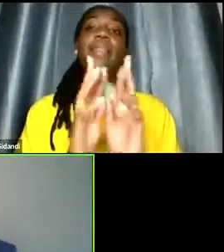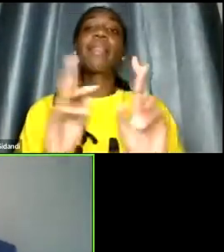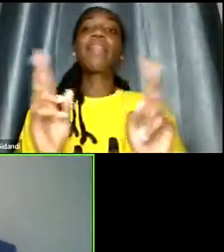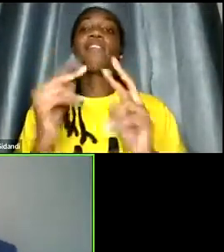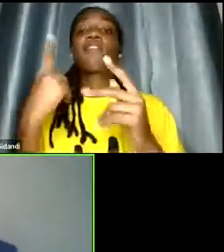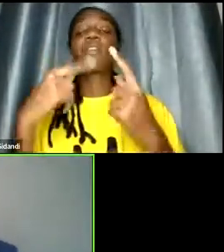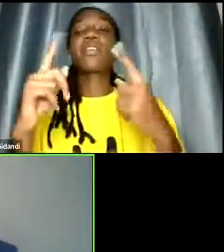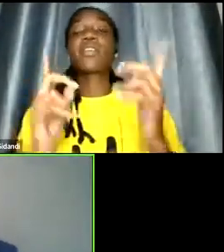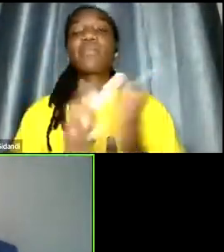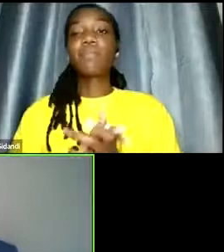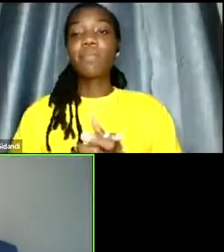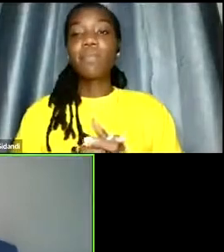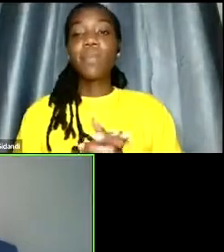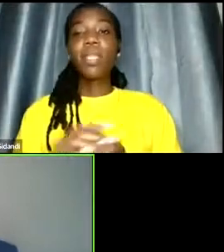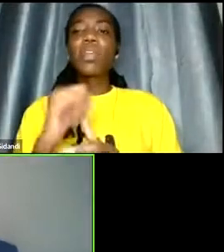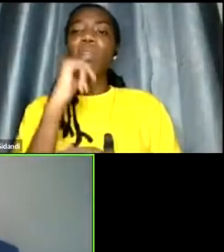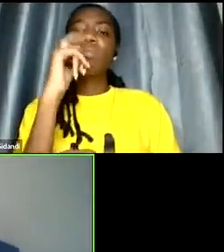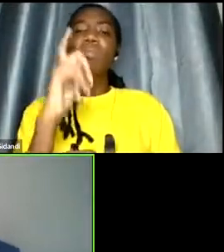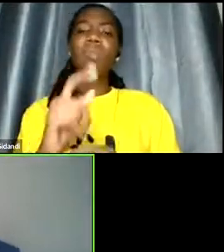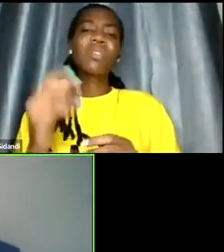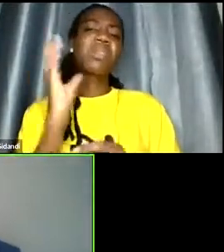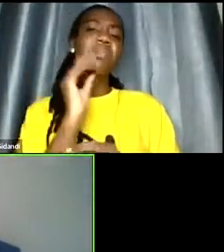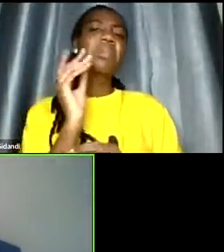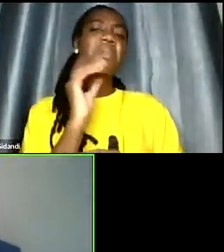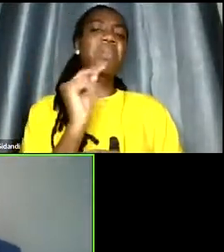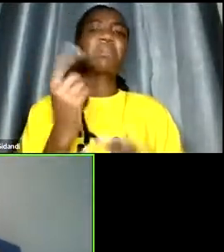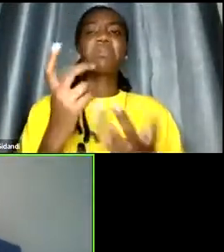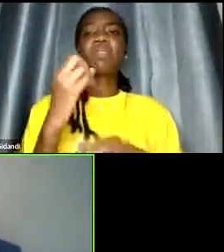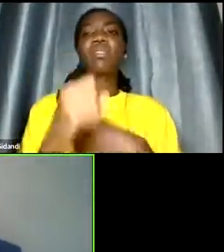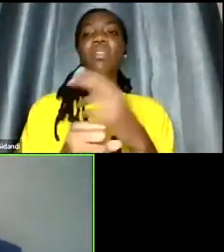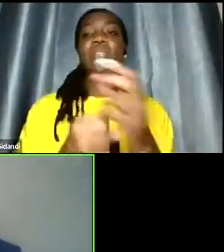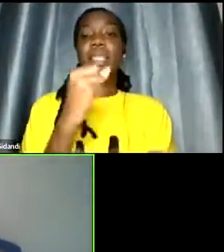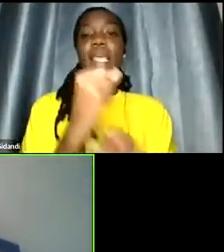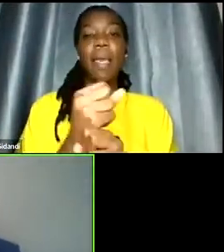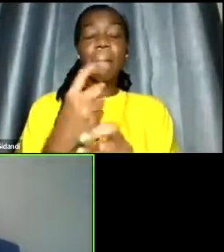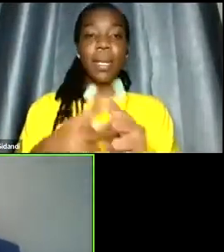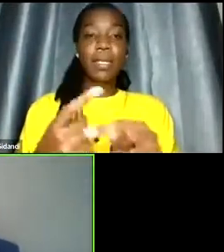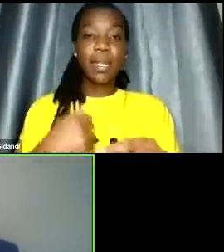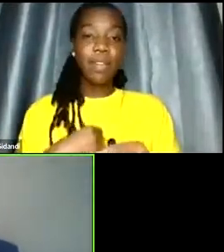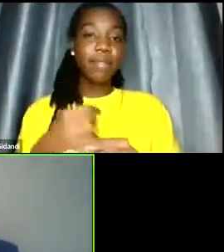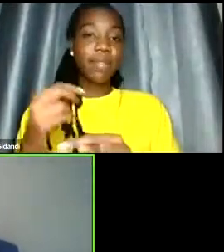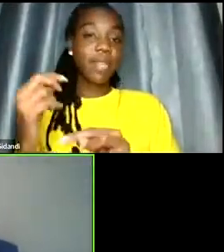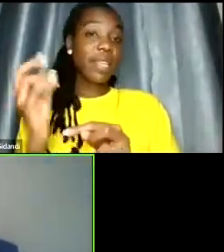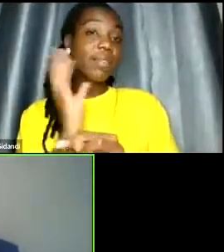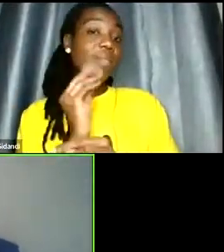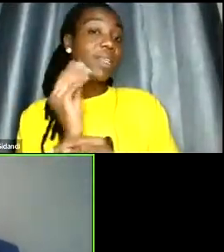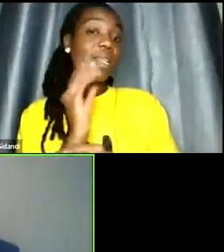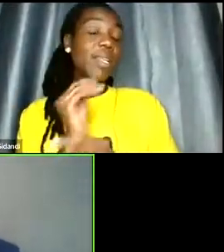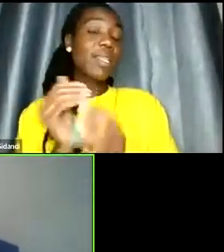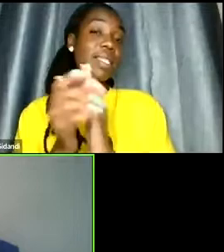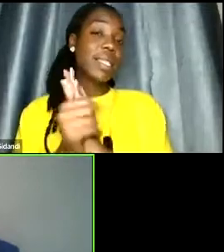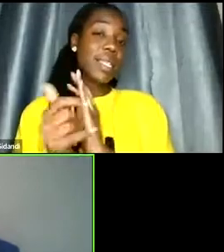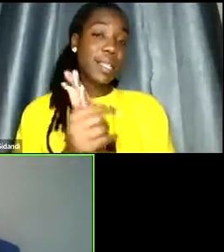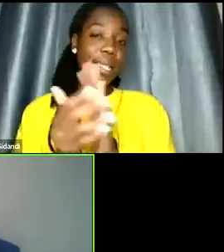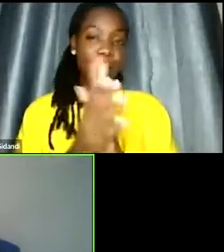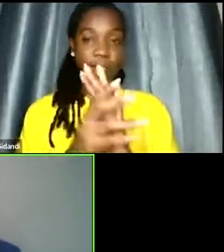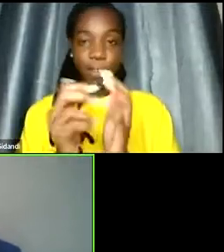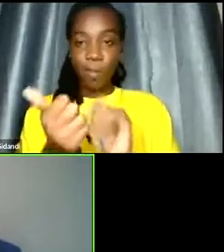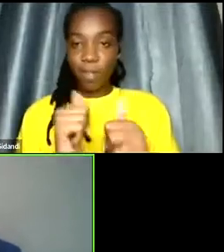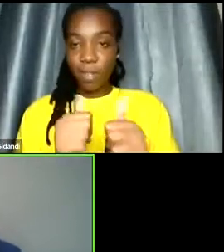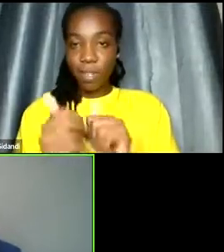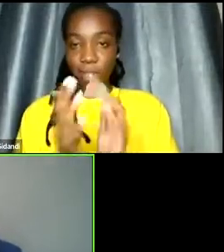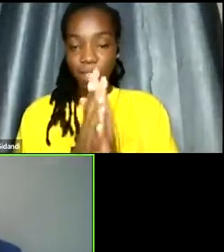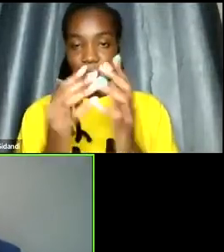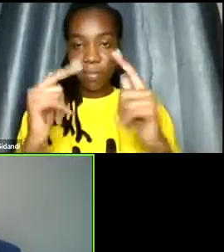succession. Not necessarily experience in terms of years, but experience in terms of skills and competencies and succession. So how